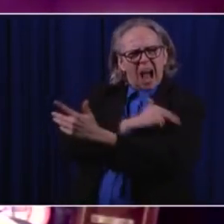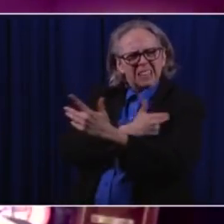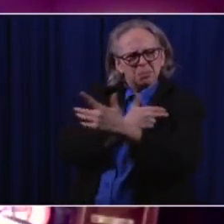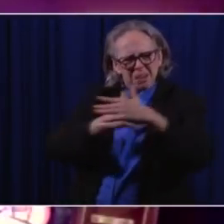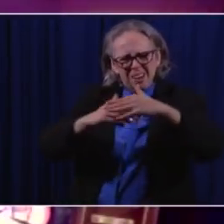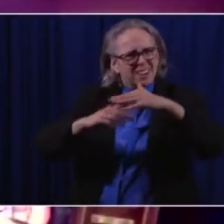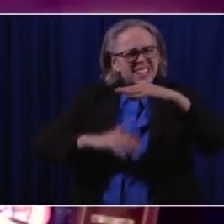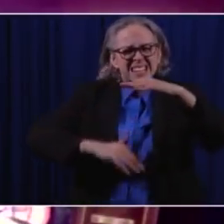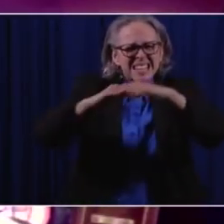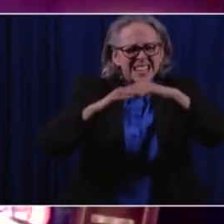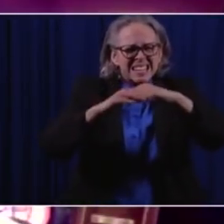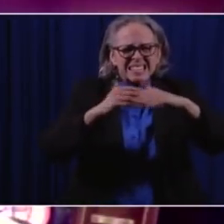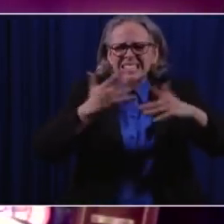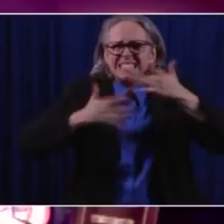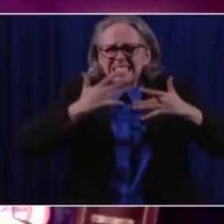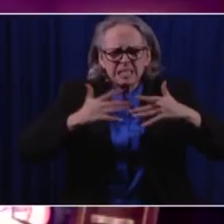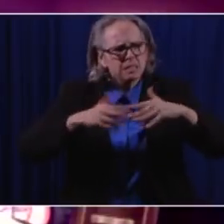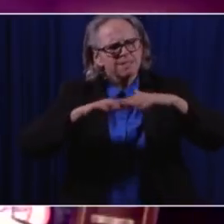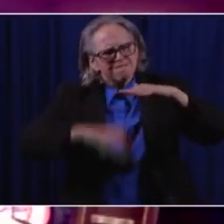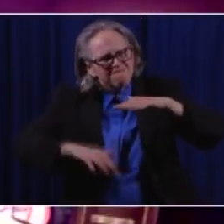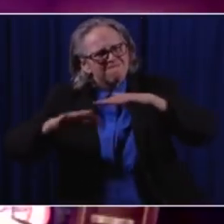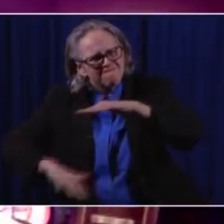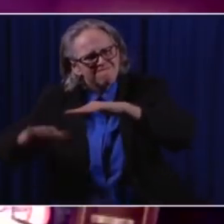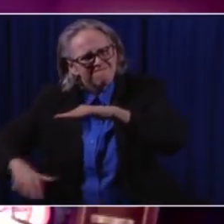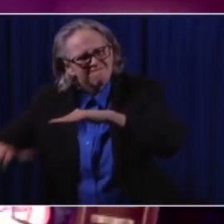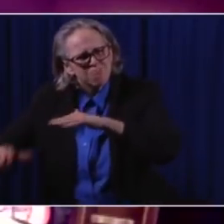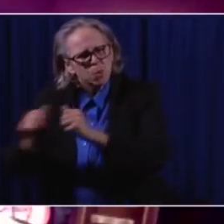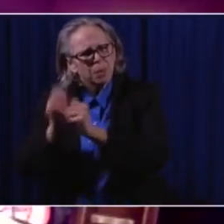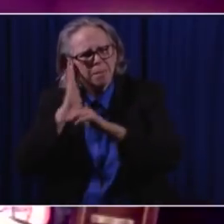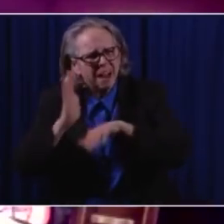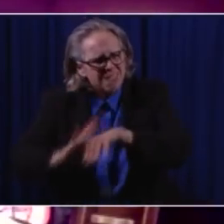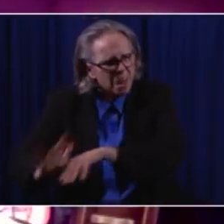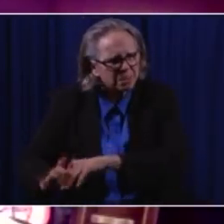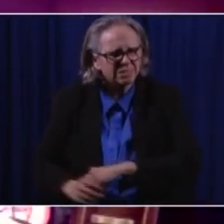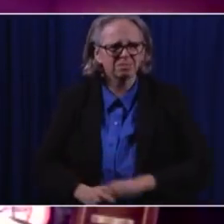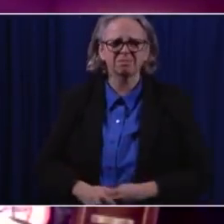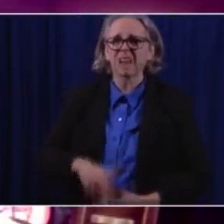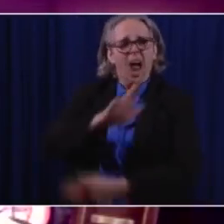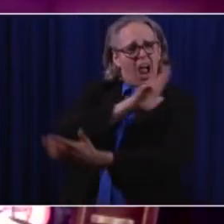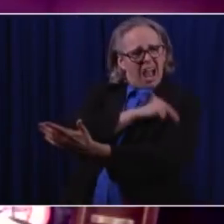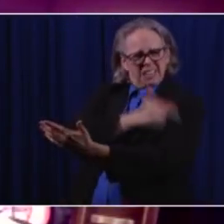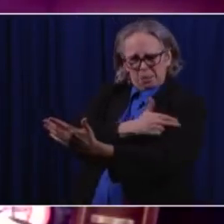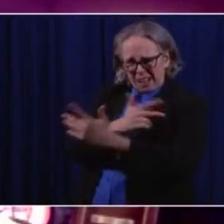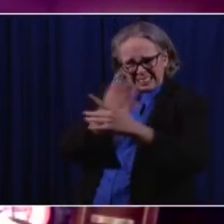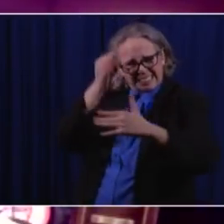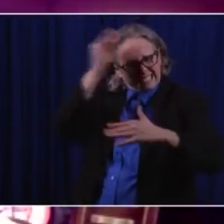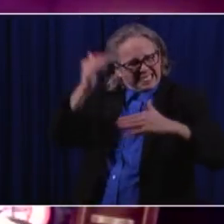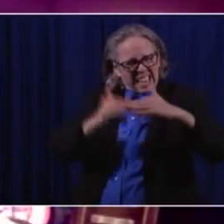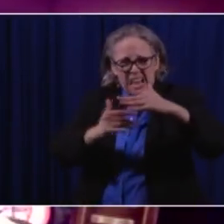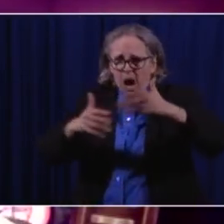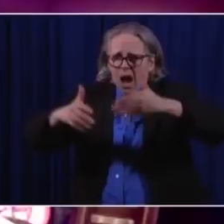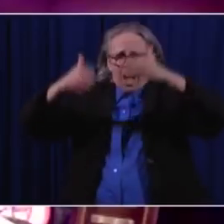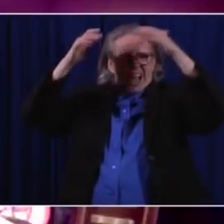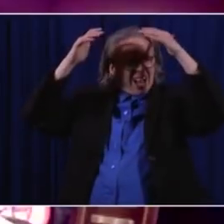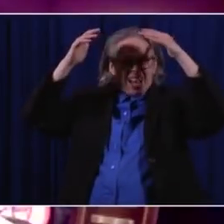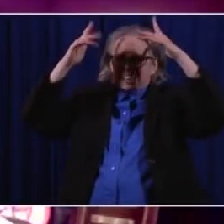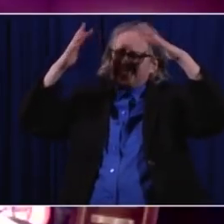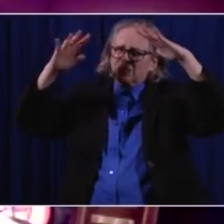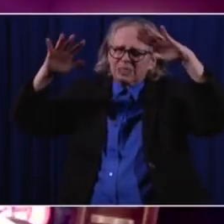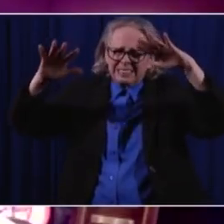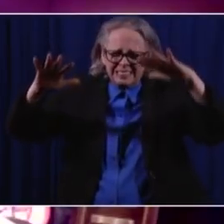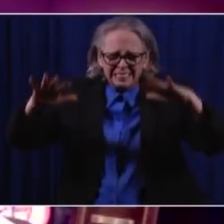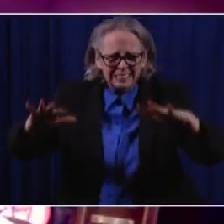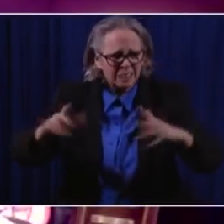for us. And what happens when that happens? Our folks are resilient, and they're wonderful, and our management teams are great. They know how to move